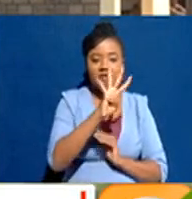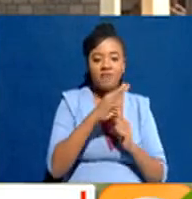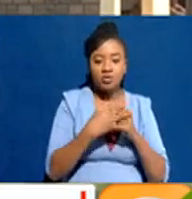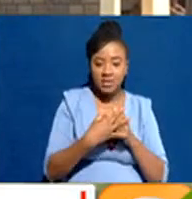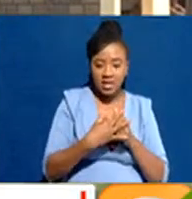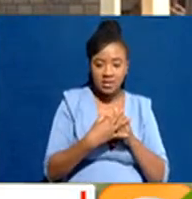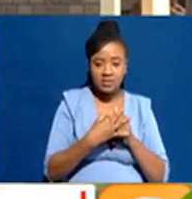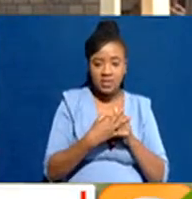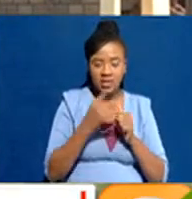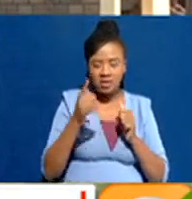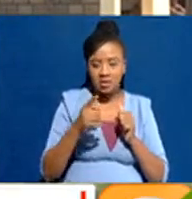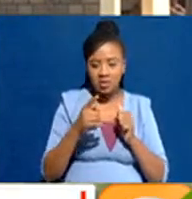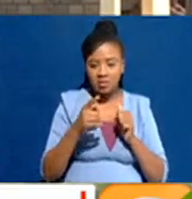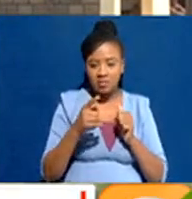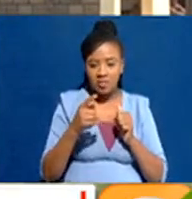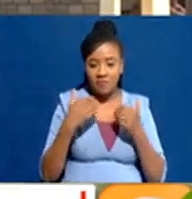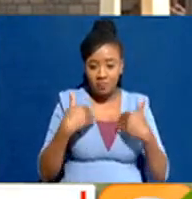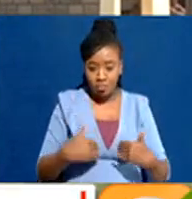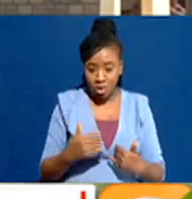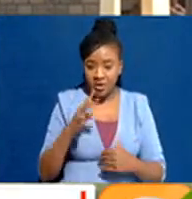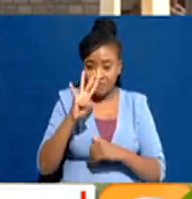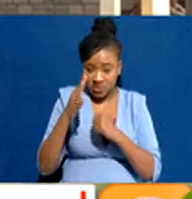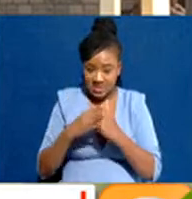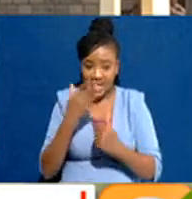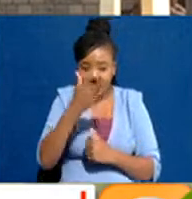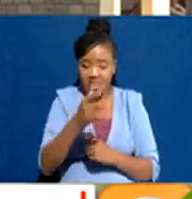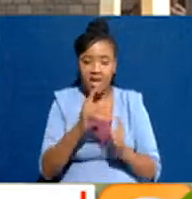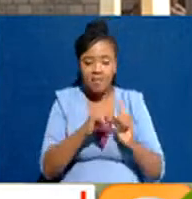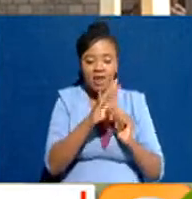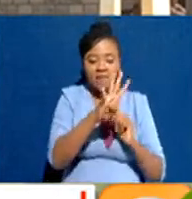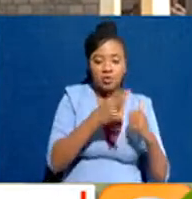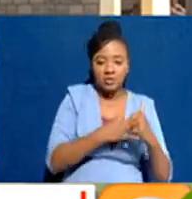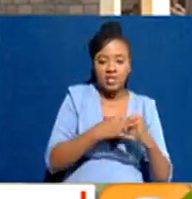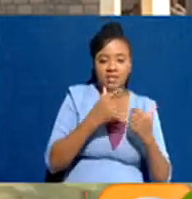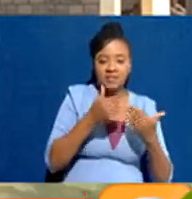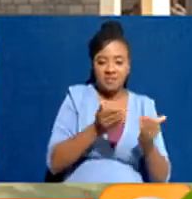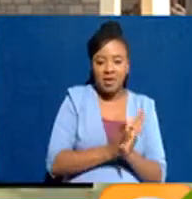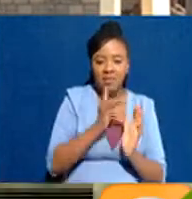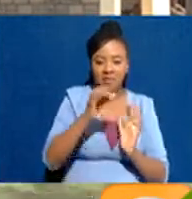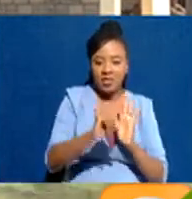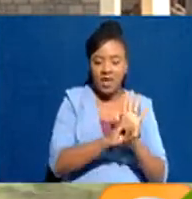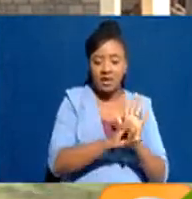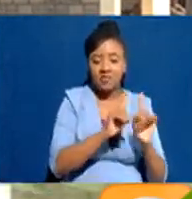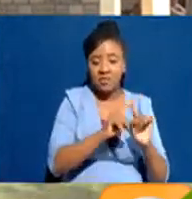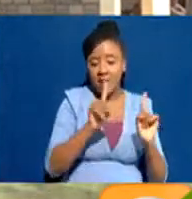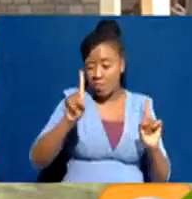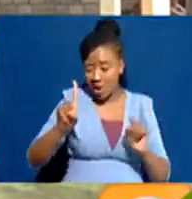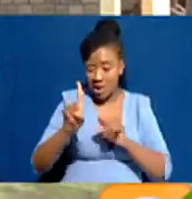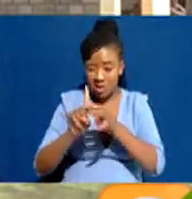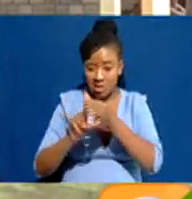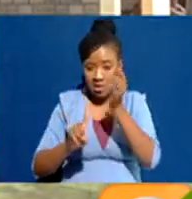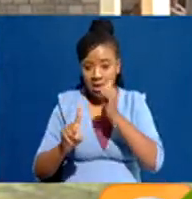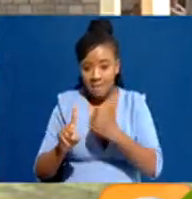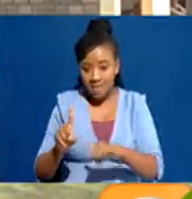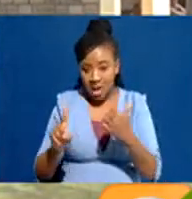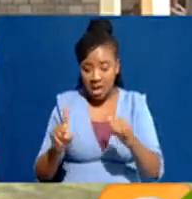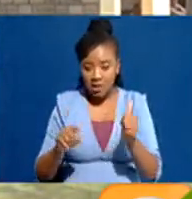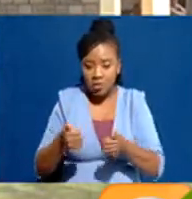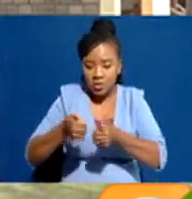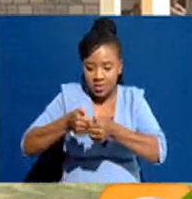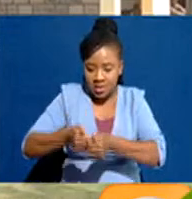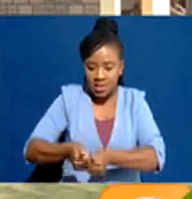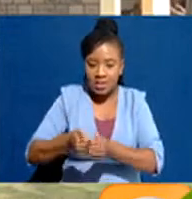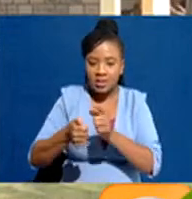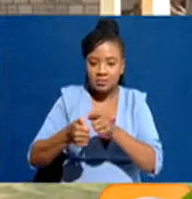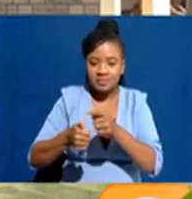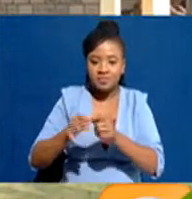48 out of the 49 bodies that lie in our mortuary. And the one body that is yet to be identified, fingerprints were taken